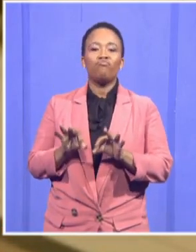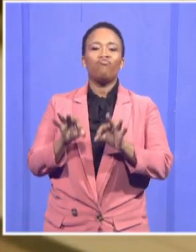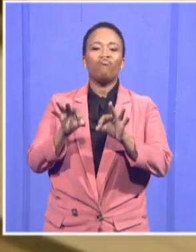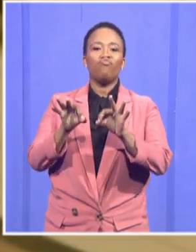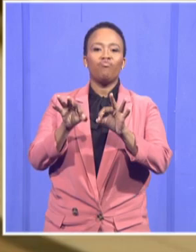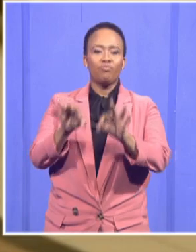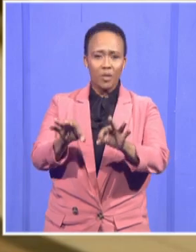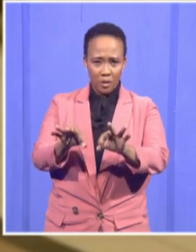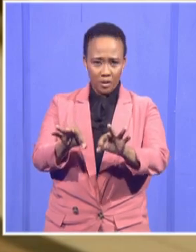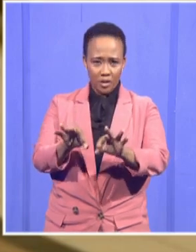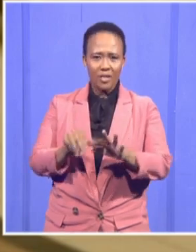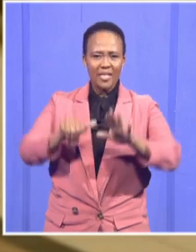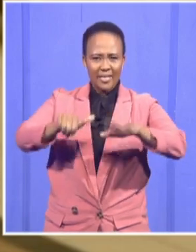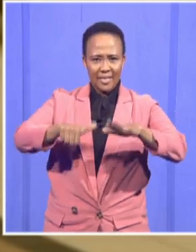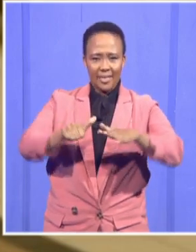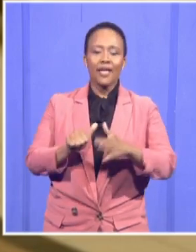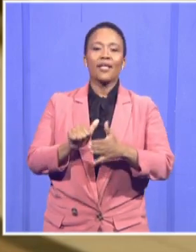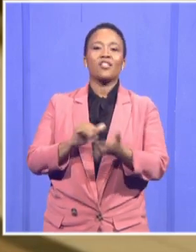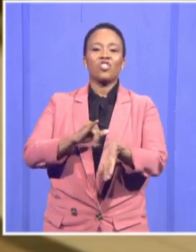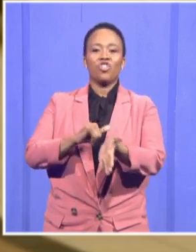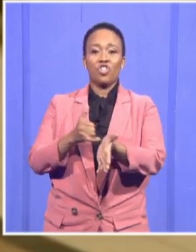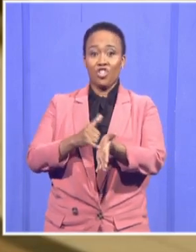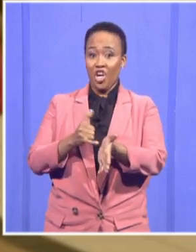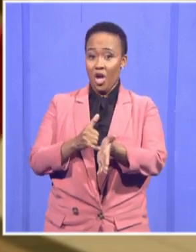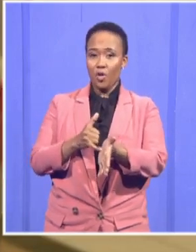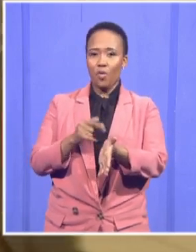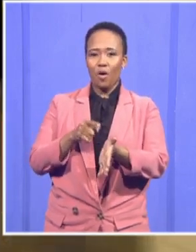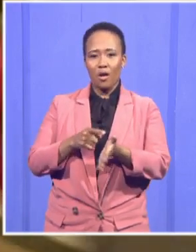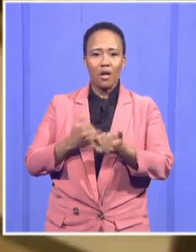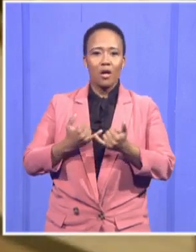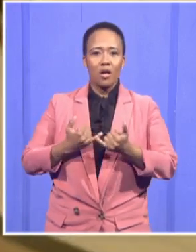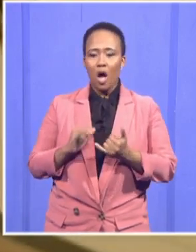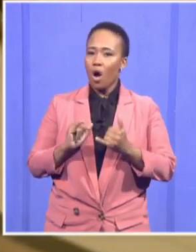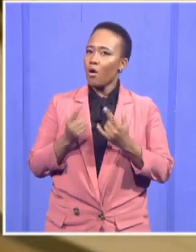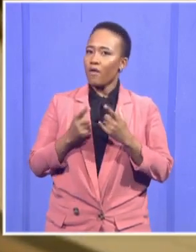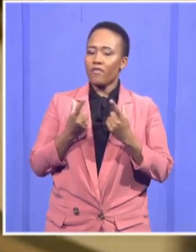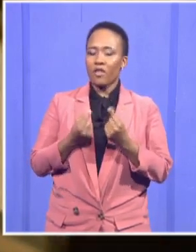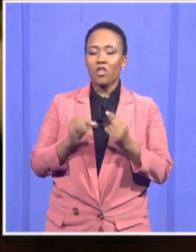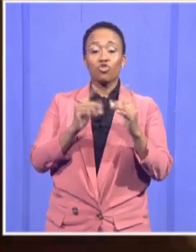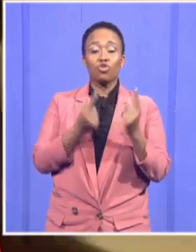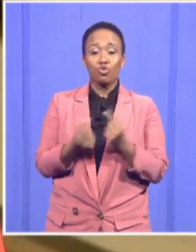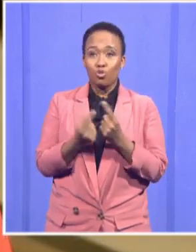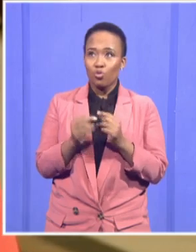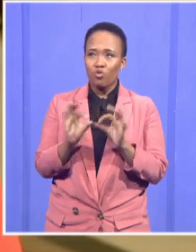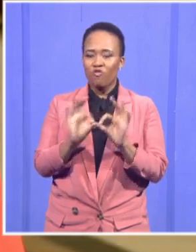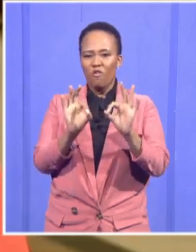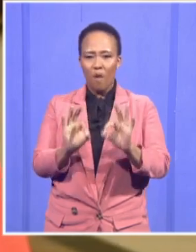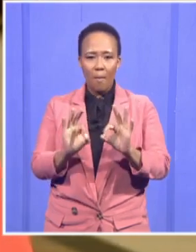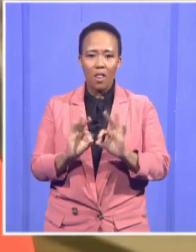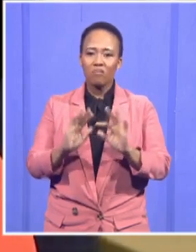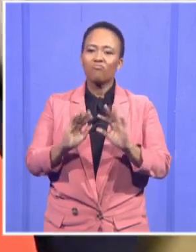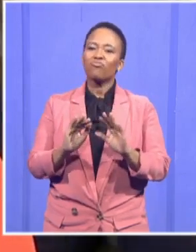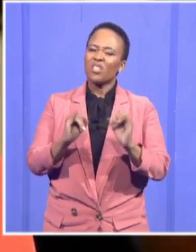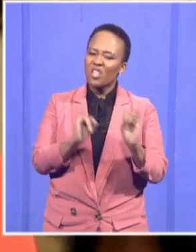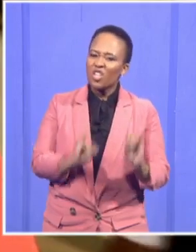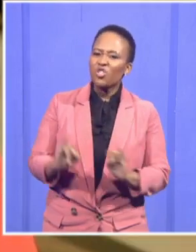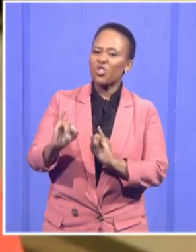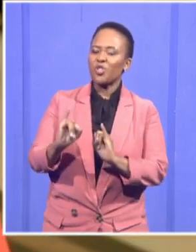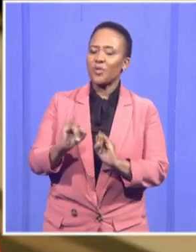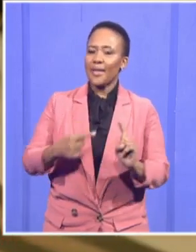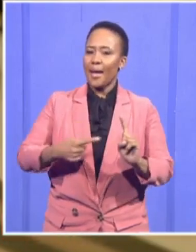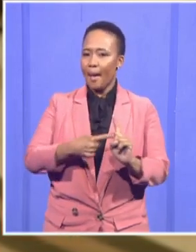quick appearance. It was really just for formalities to formally introduce him to the courts. You would